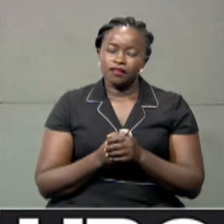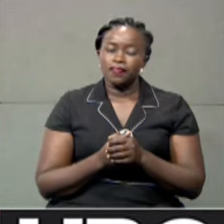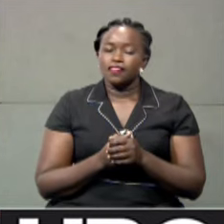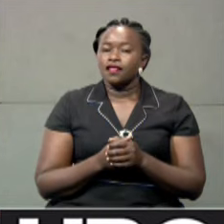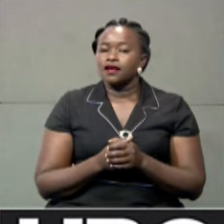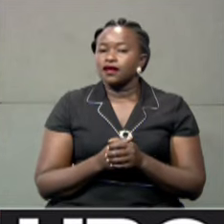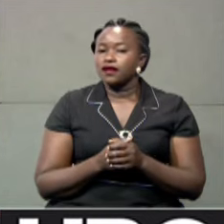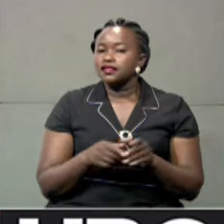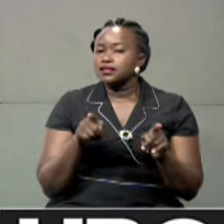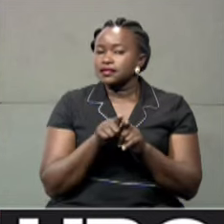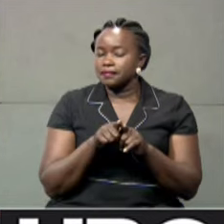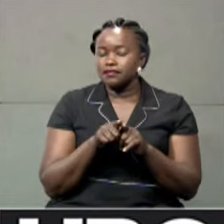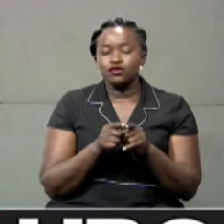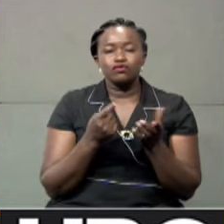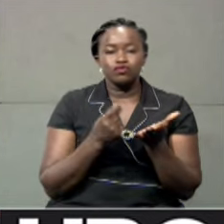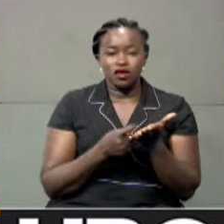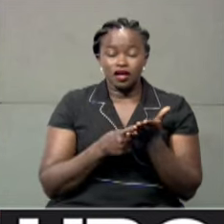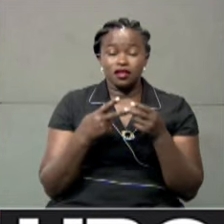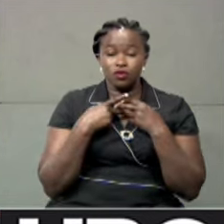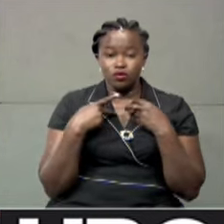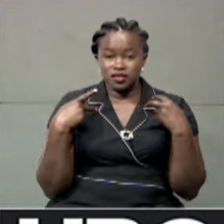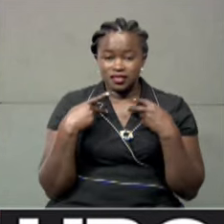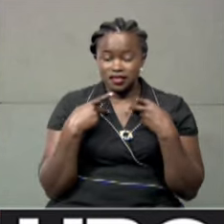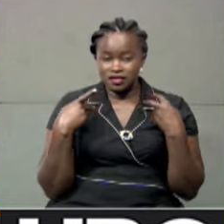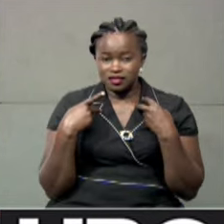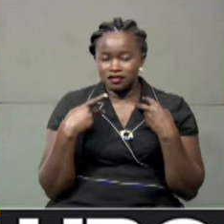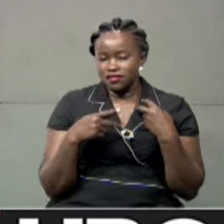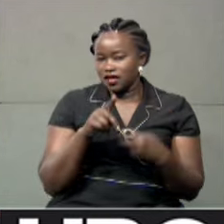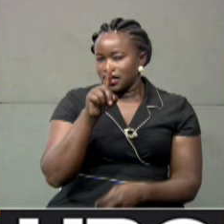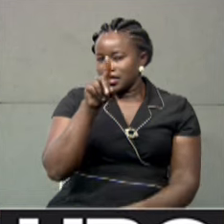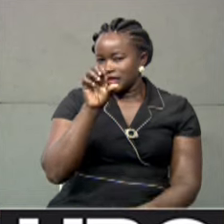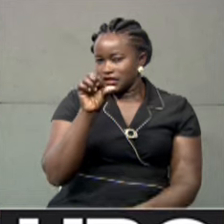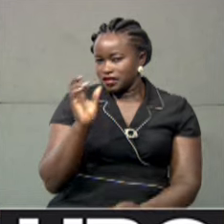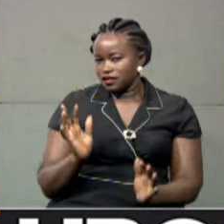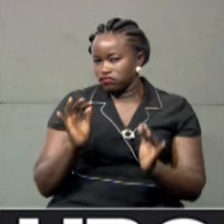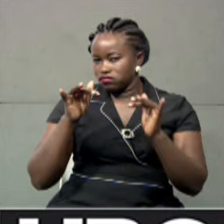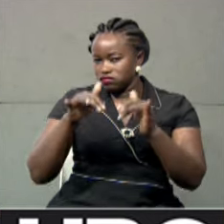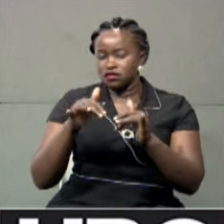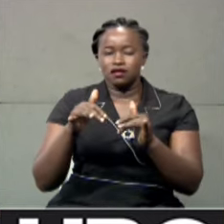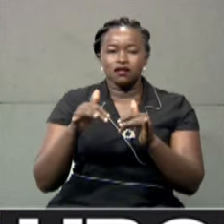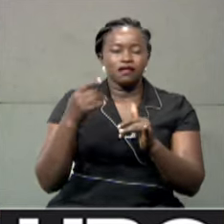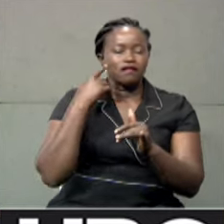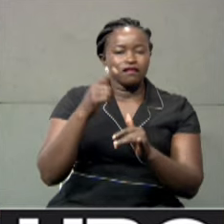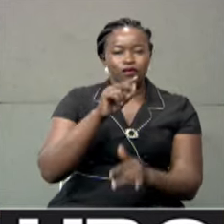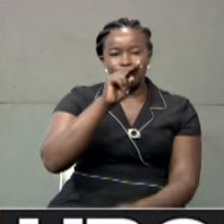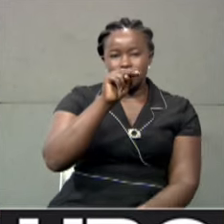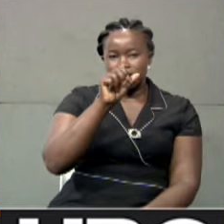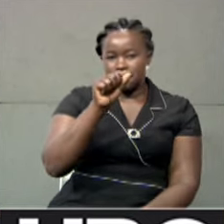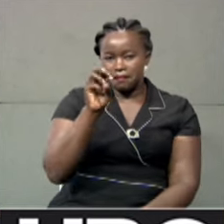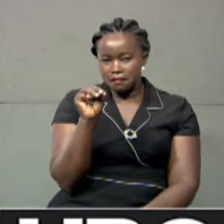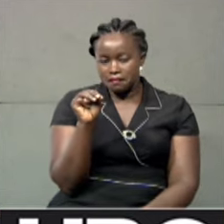In addition, Uganda also hosted the 19th Summit of the Non-Aligned